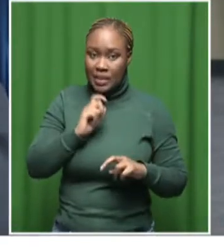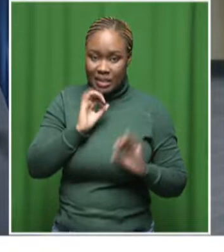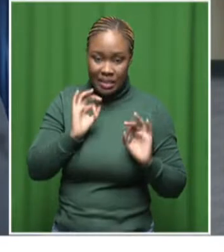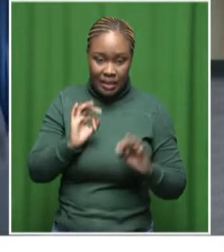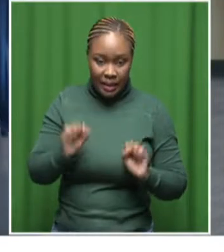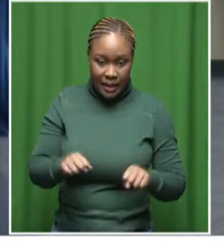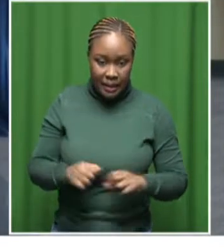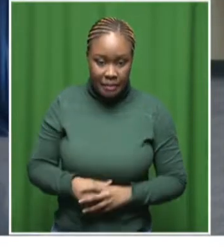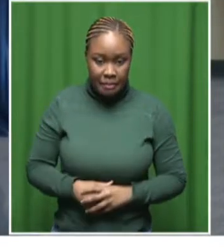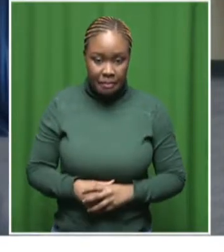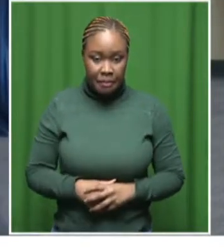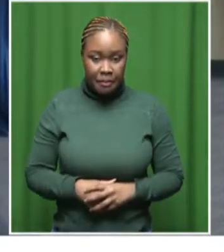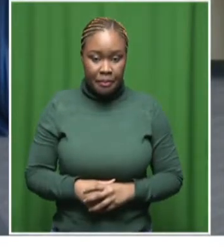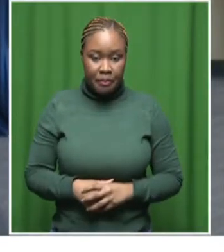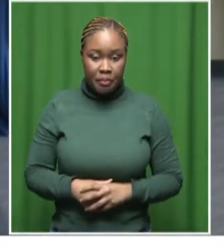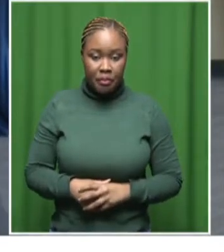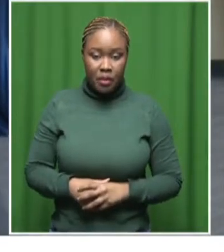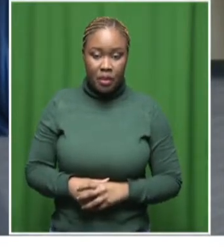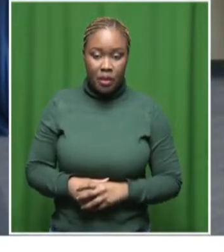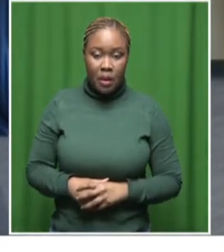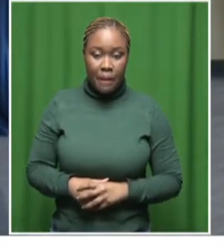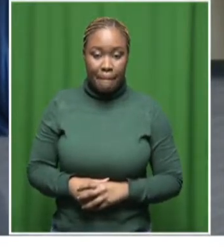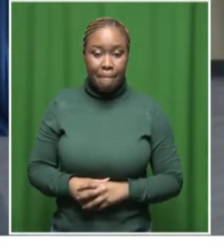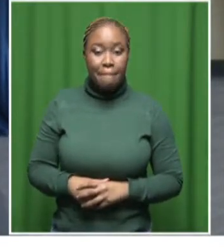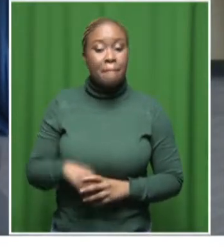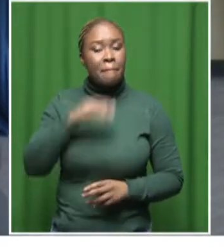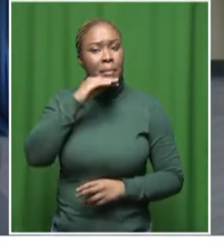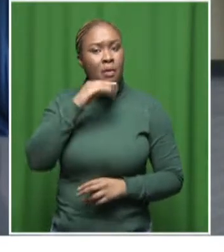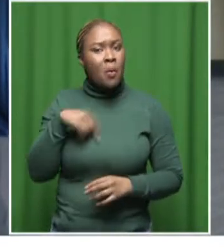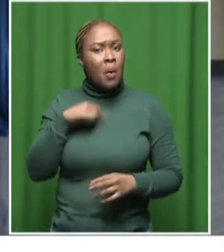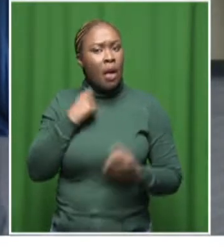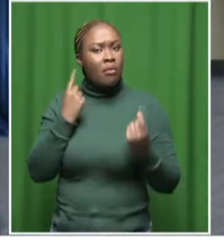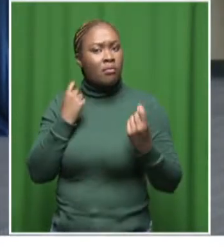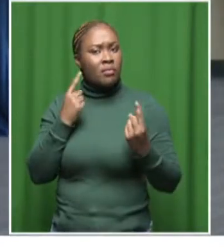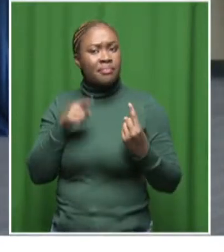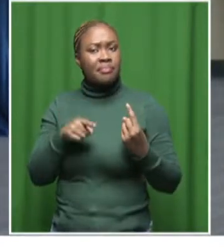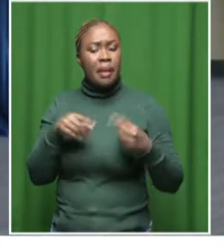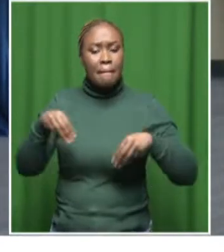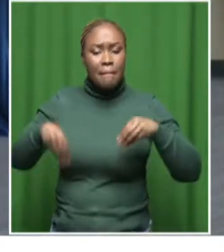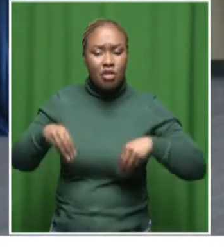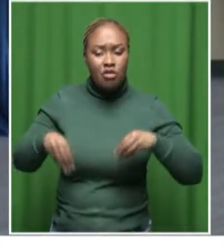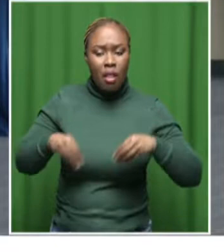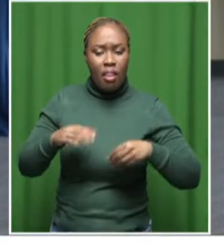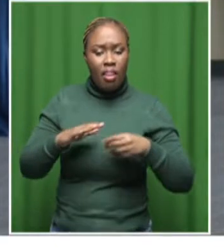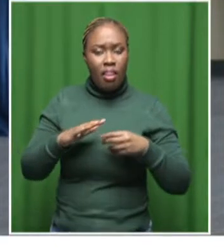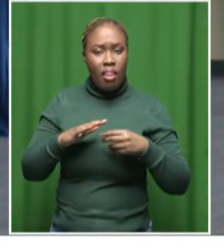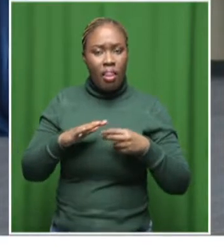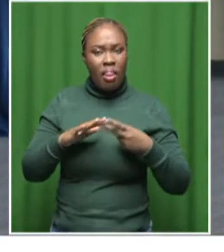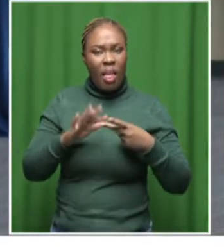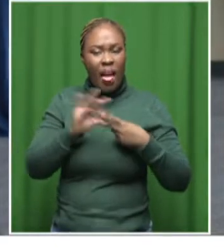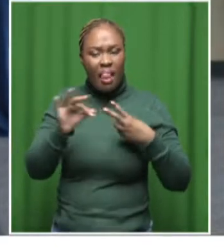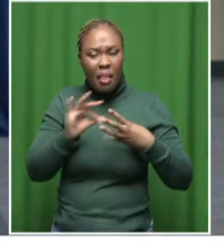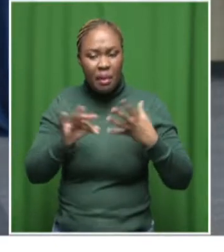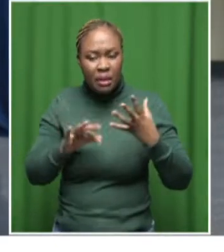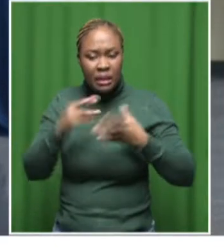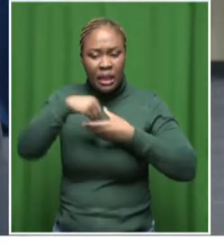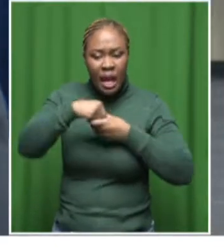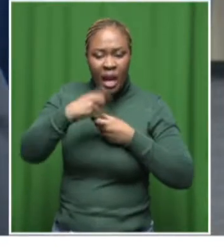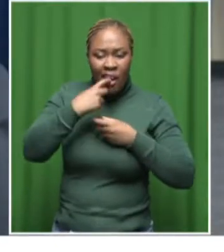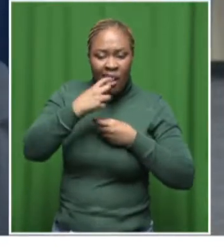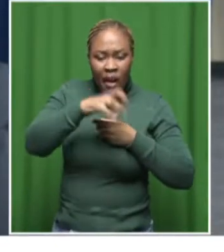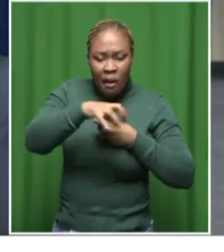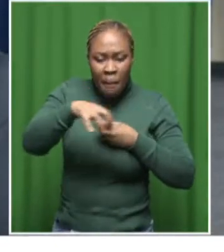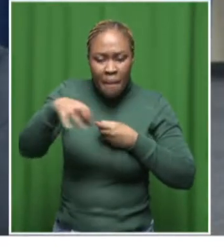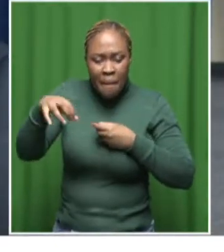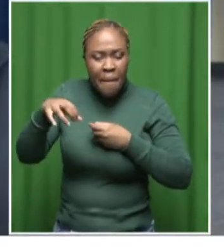because we have understanding of what minerals and elements reside in which rocks. So we are able to make this